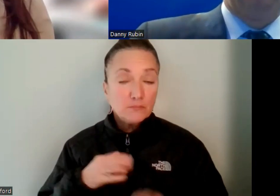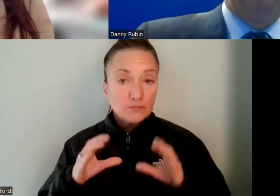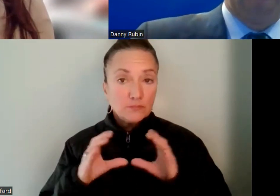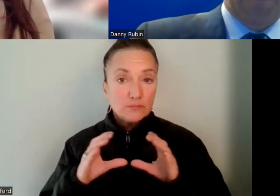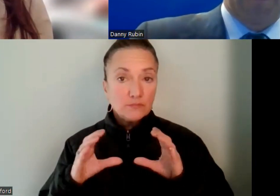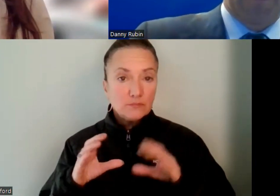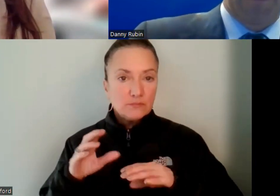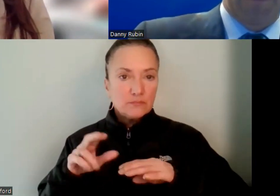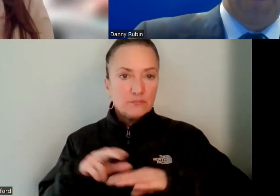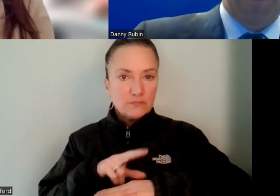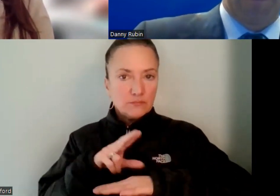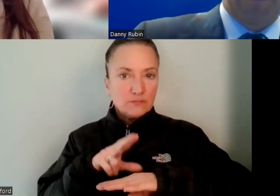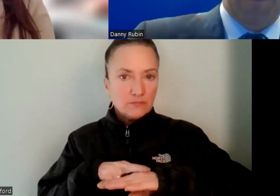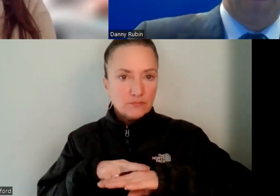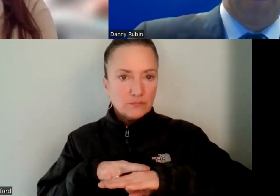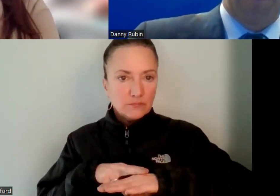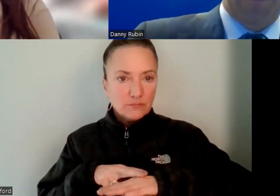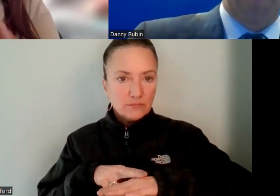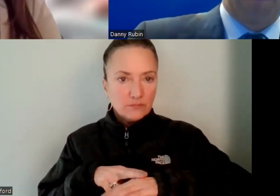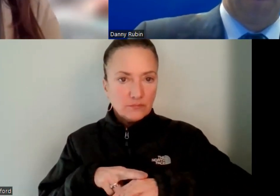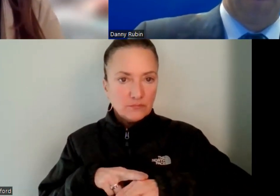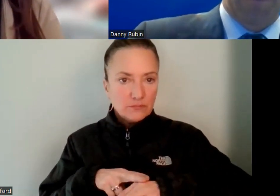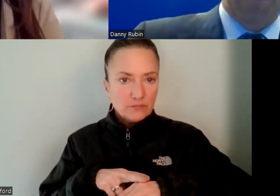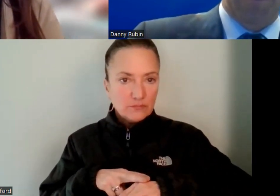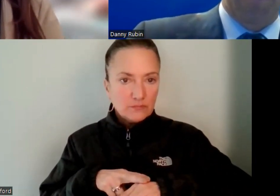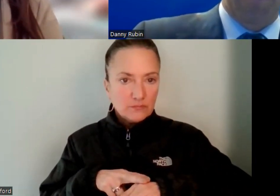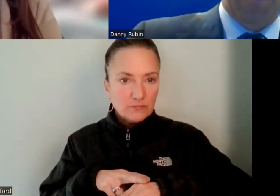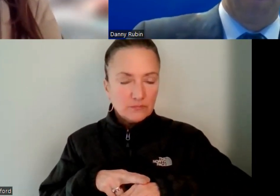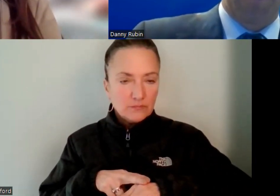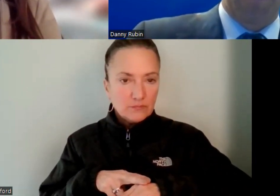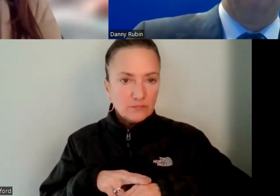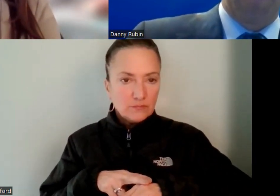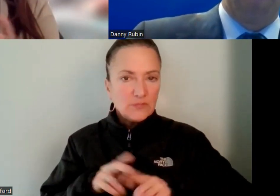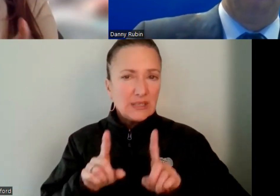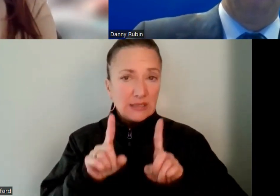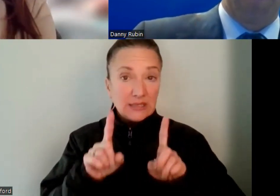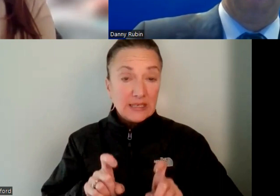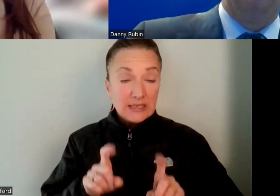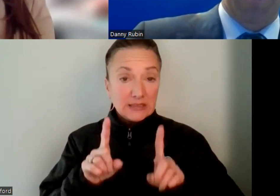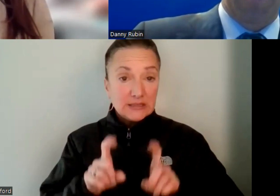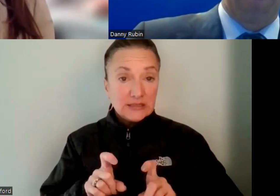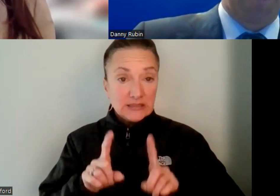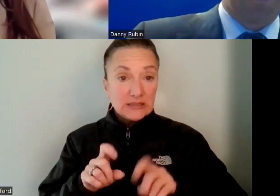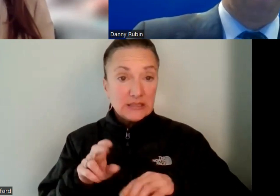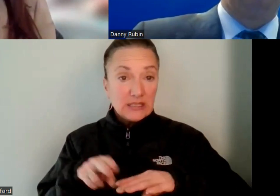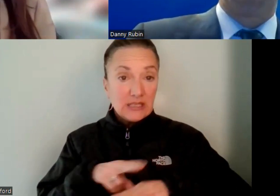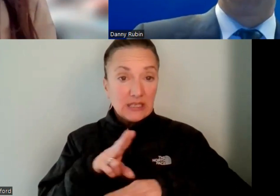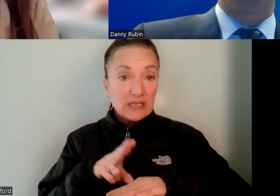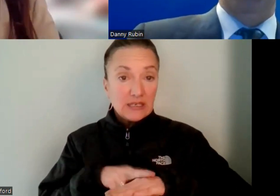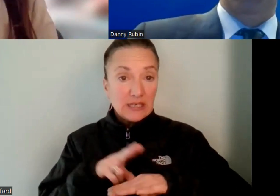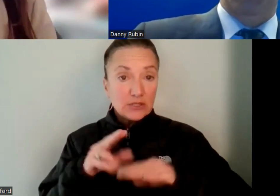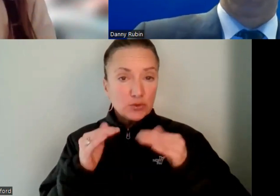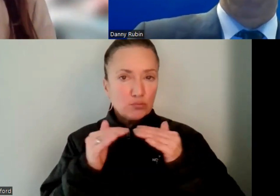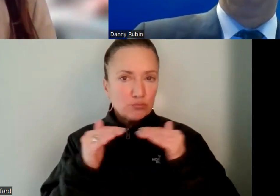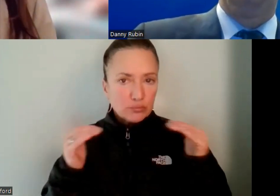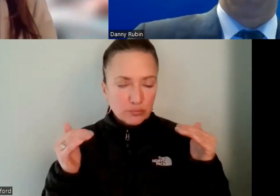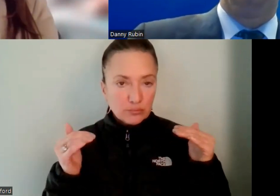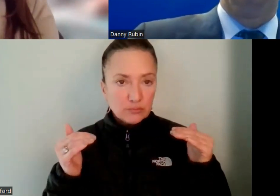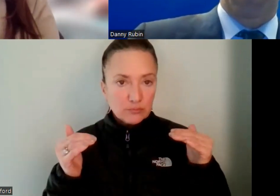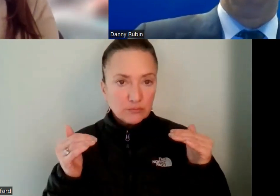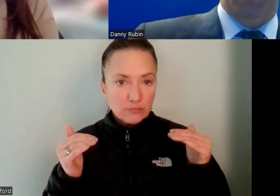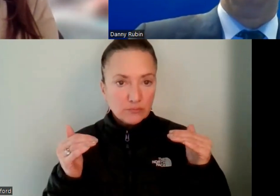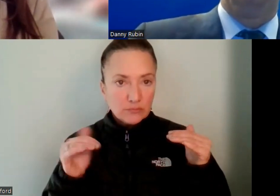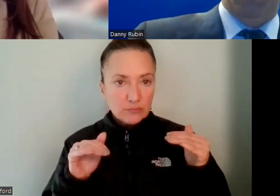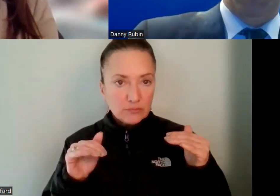because I did I completed the type of exam that is on the national website.